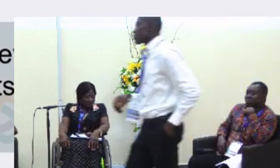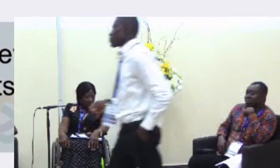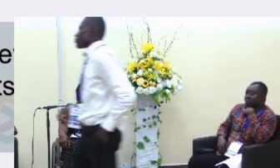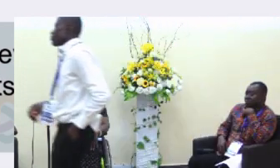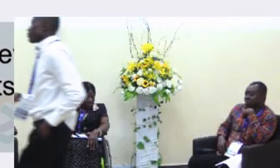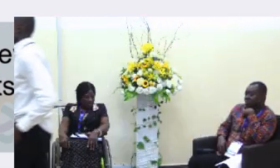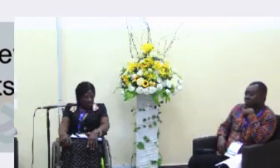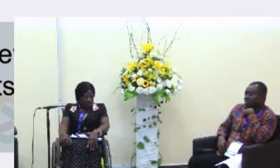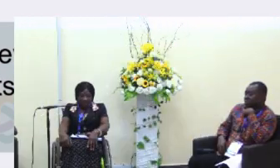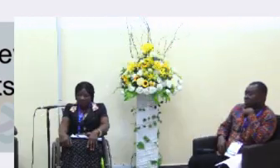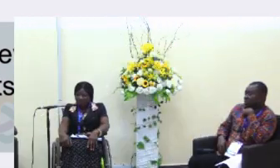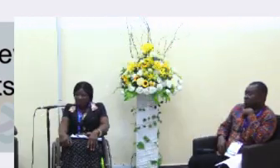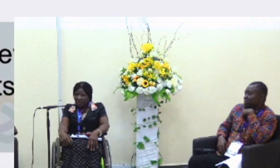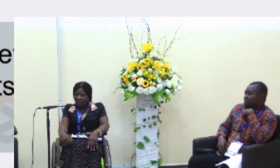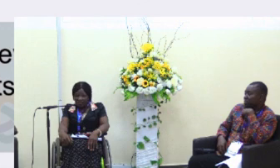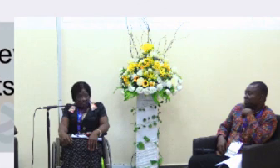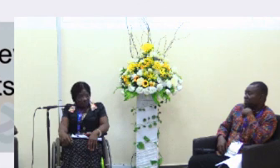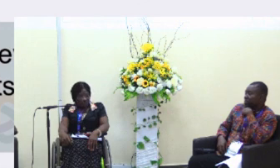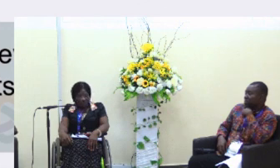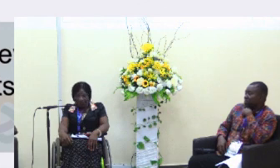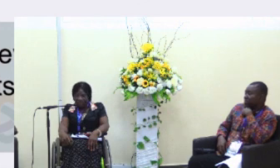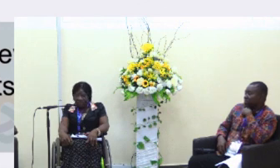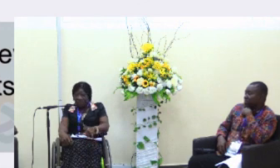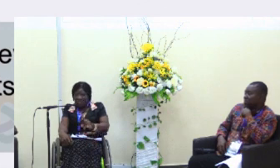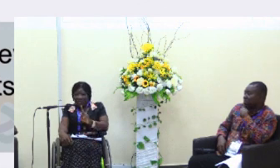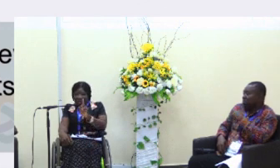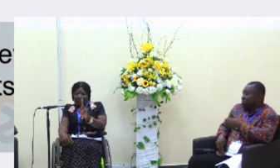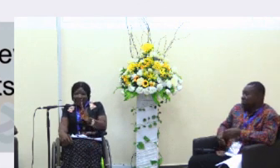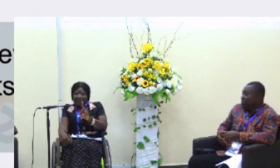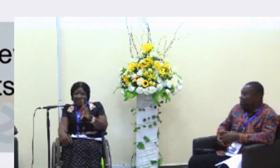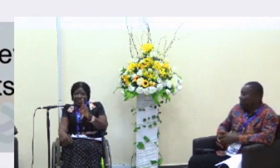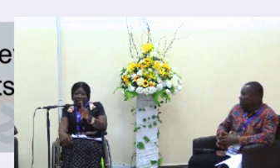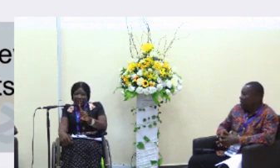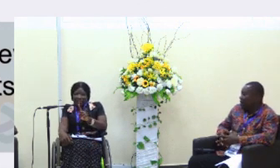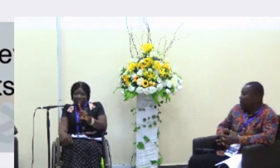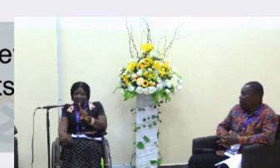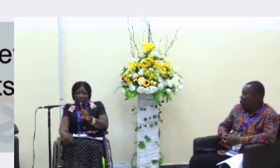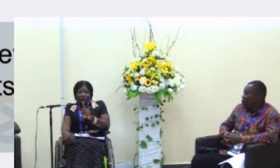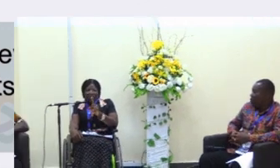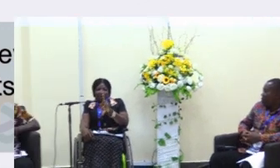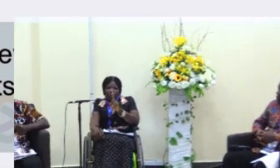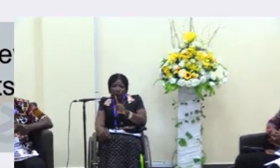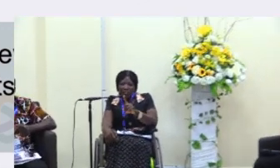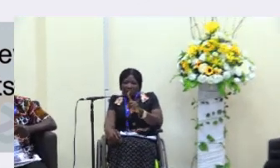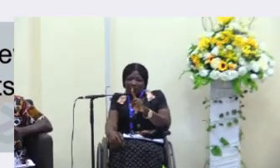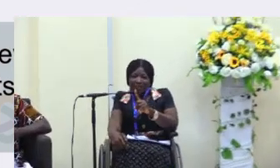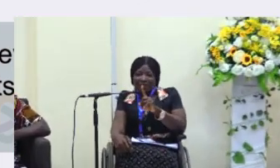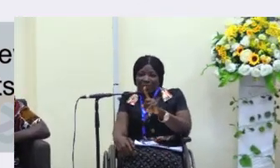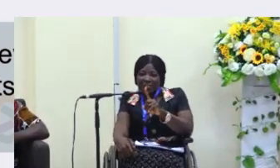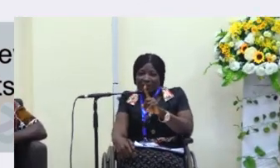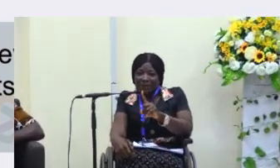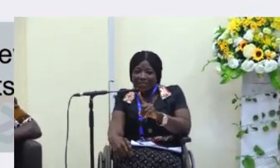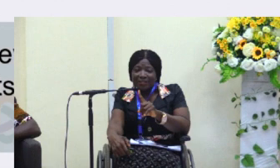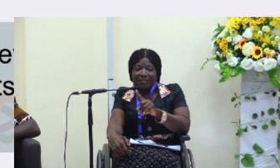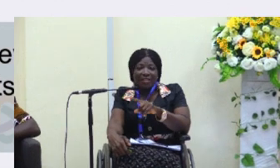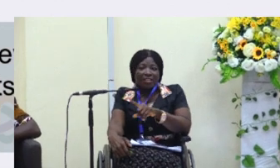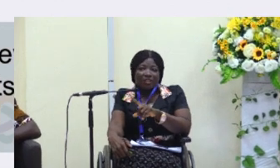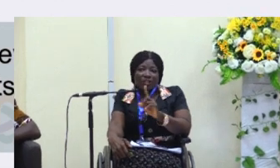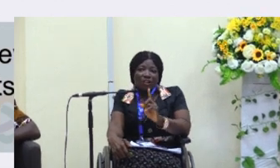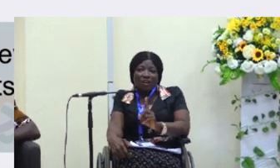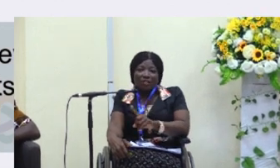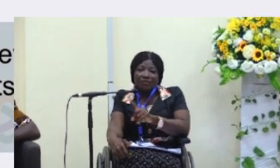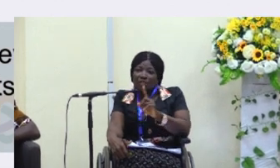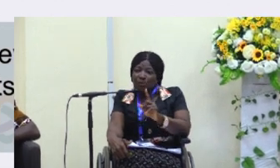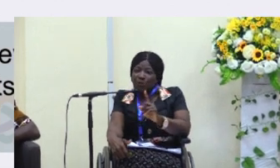were developed in local languages. I must say that the inclusion of persons with disabilities